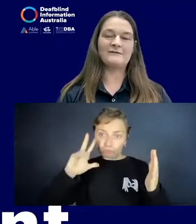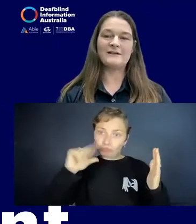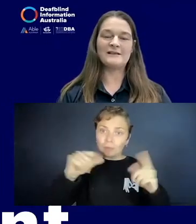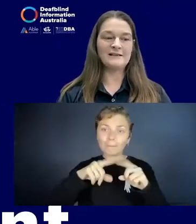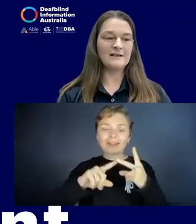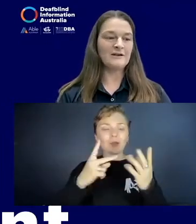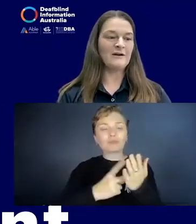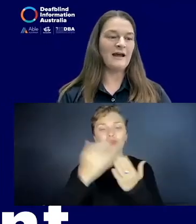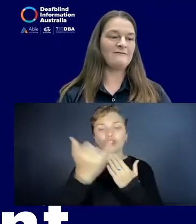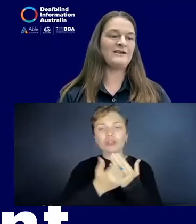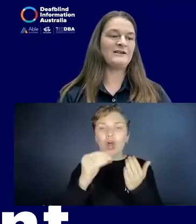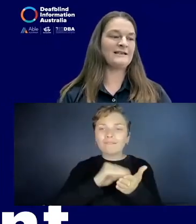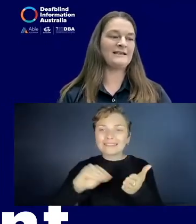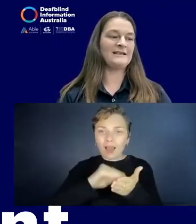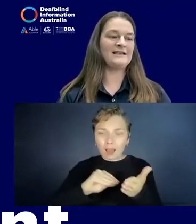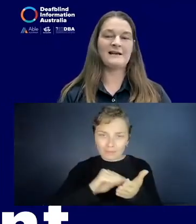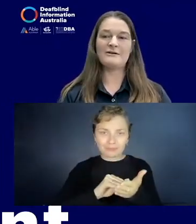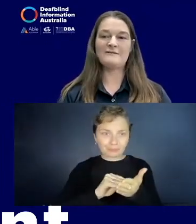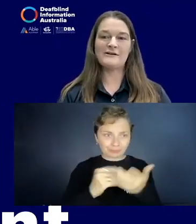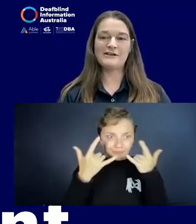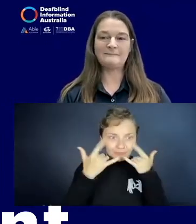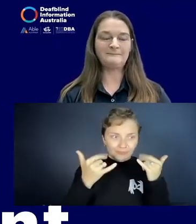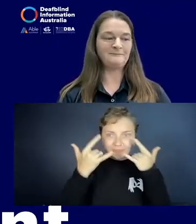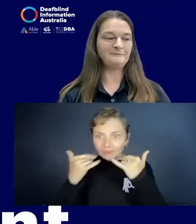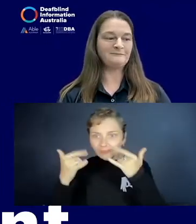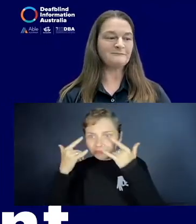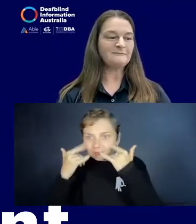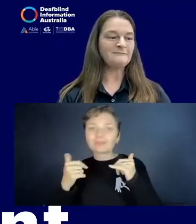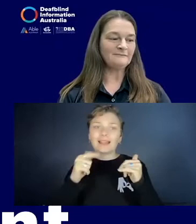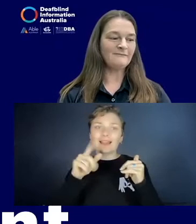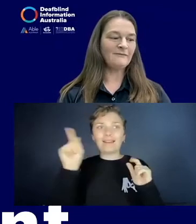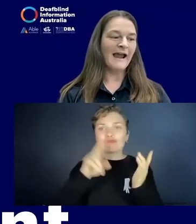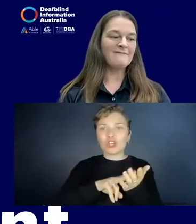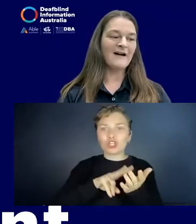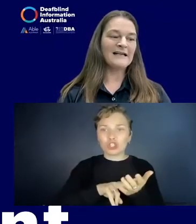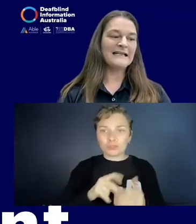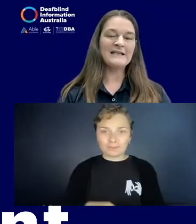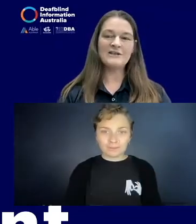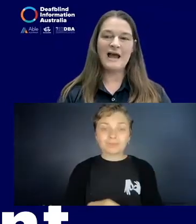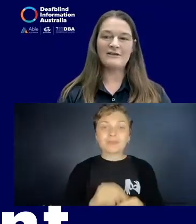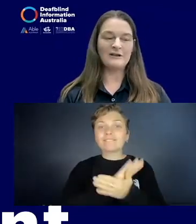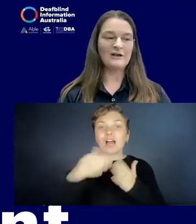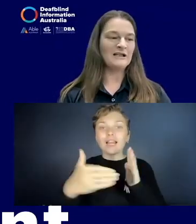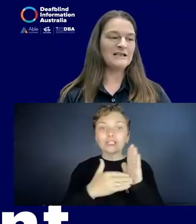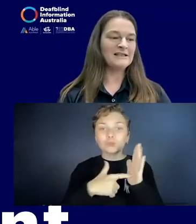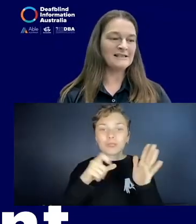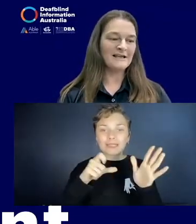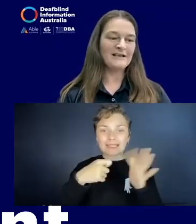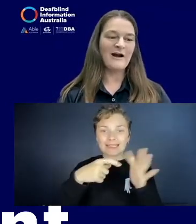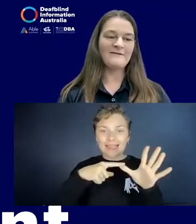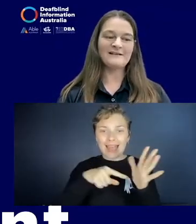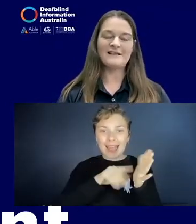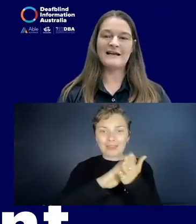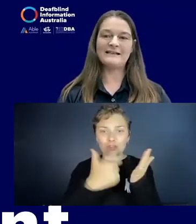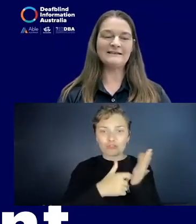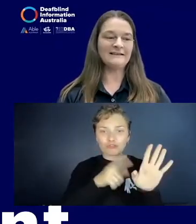project officers who have road tested this current version. And finally, to Catherine Collins, the